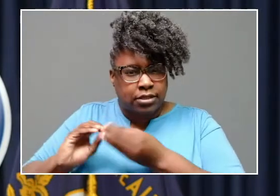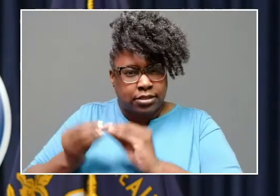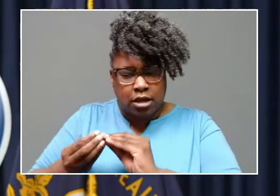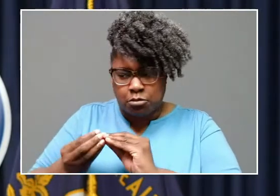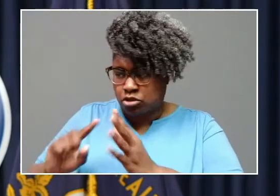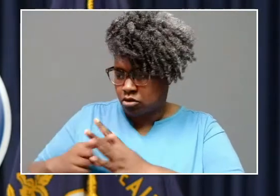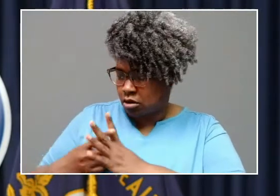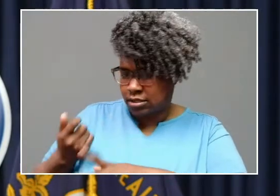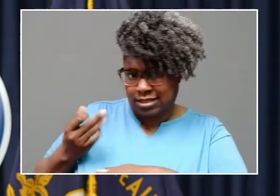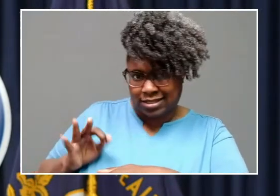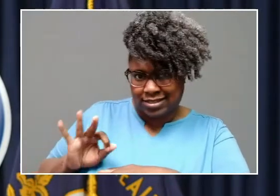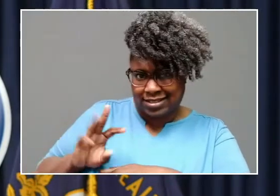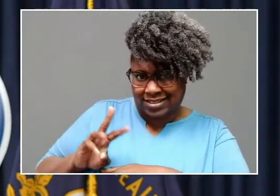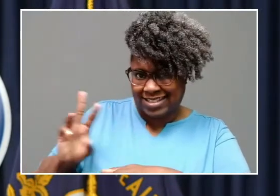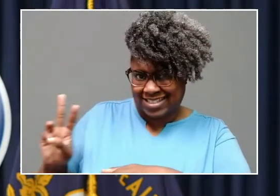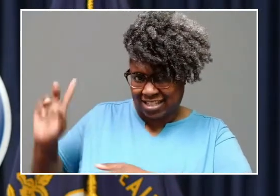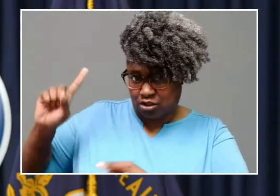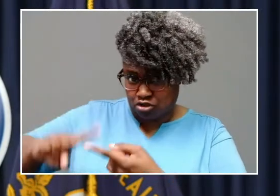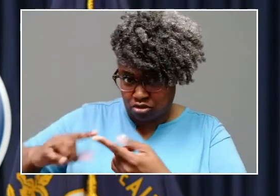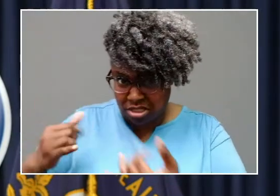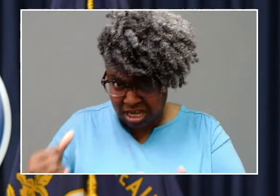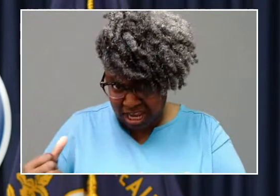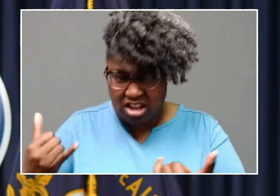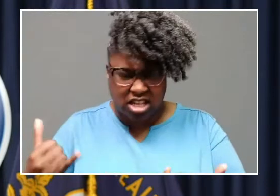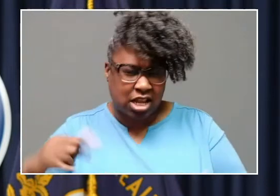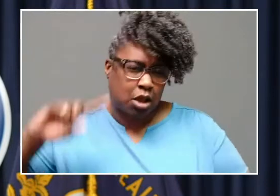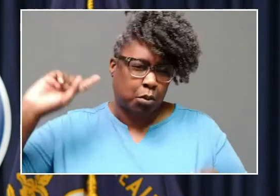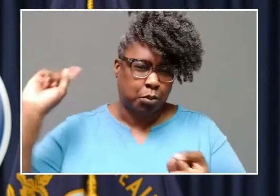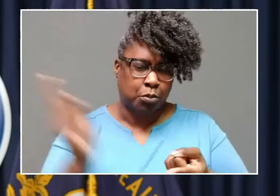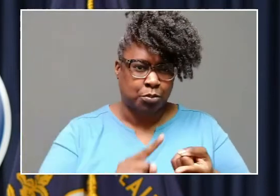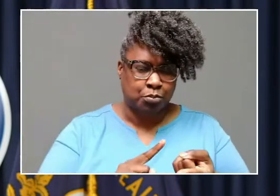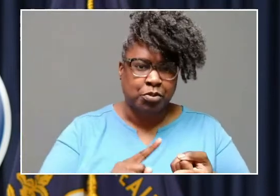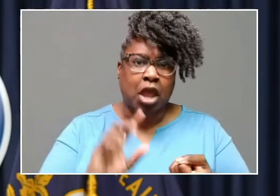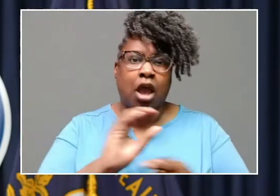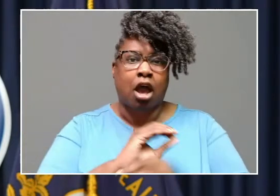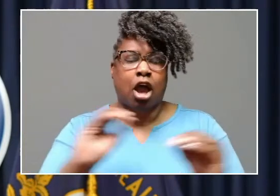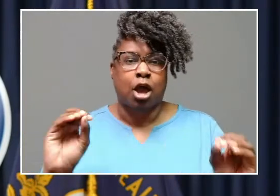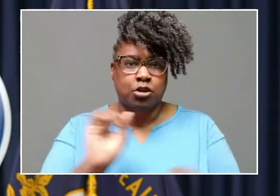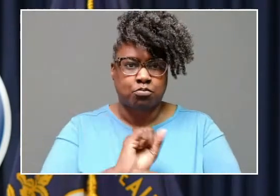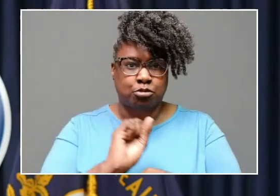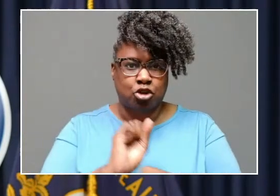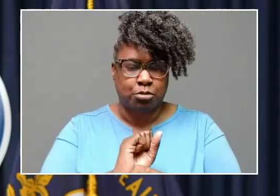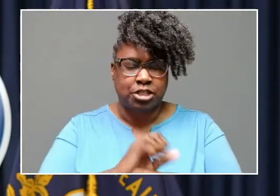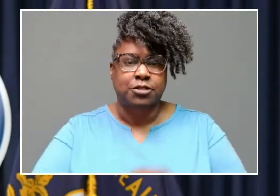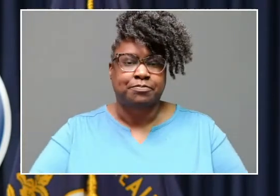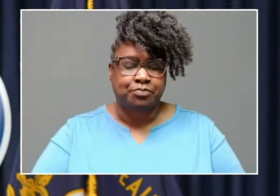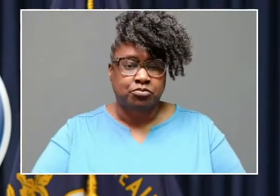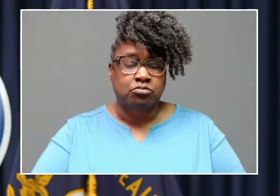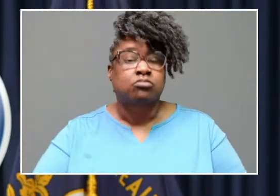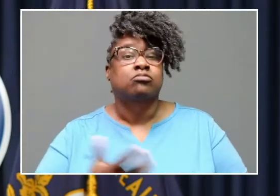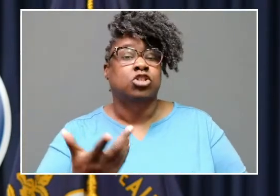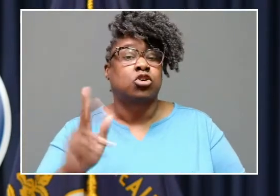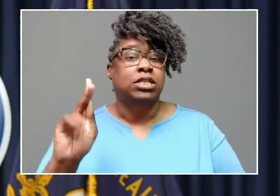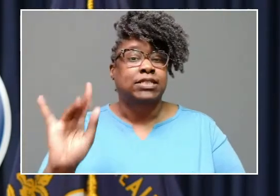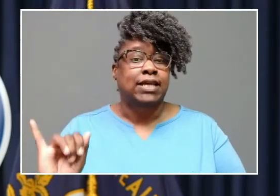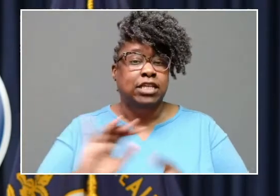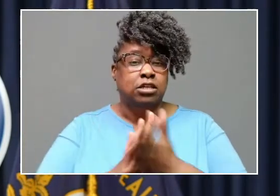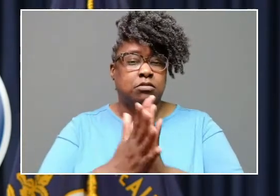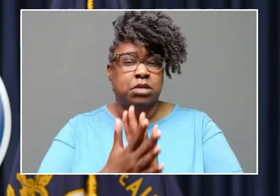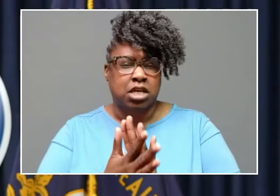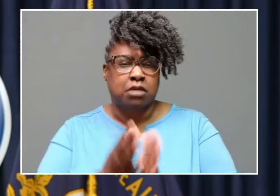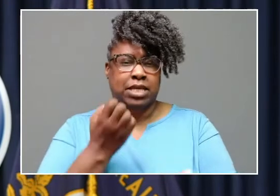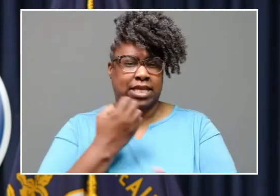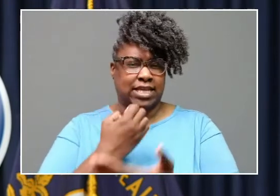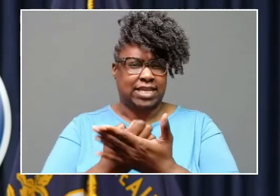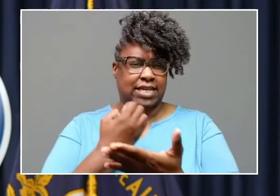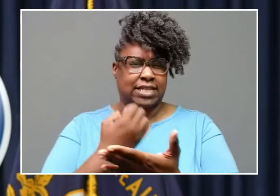emerging as a top 10 economy, an economic powerhouse, and I want to thank our working families and the businesses that are